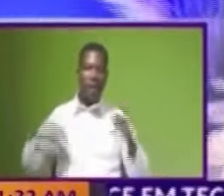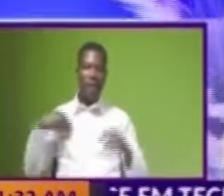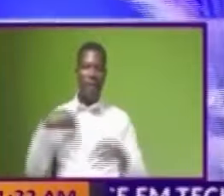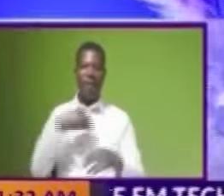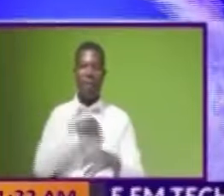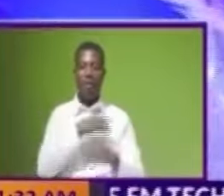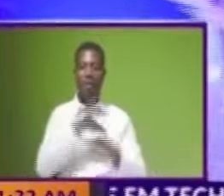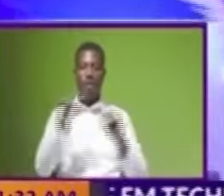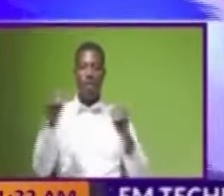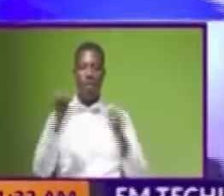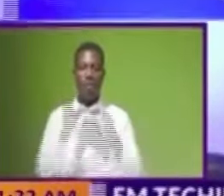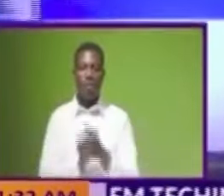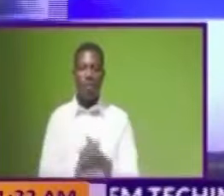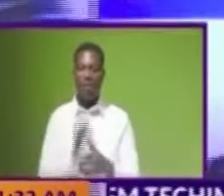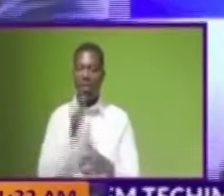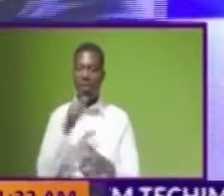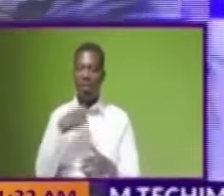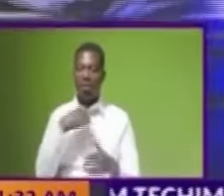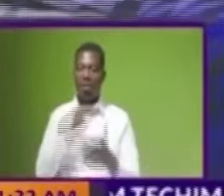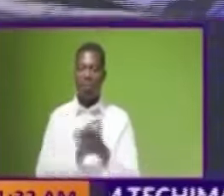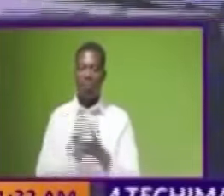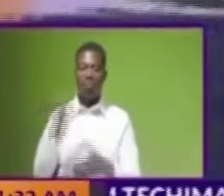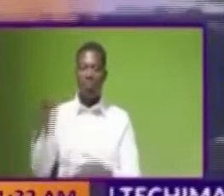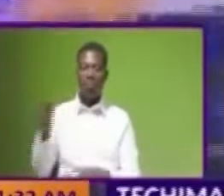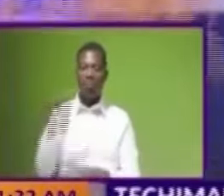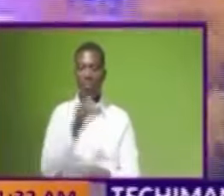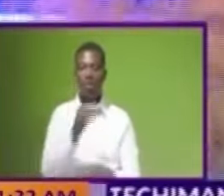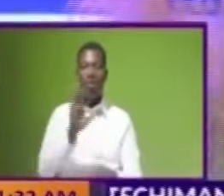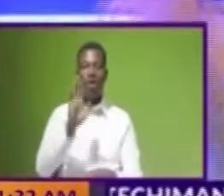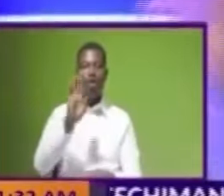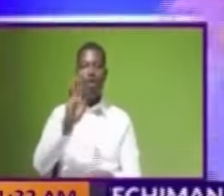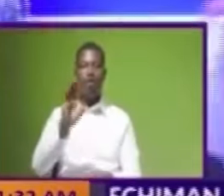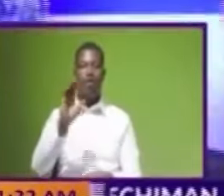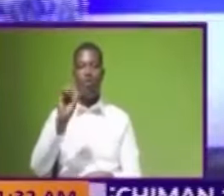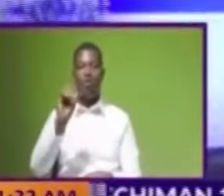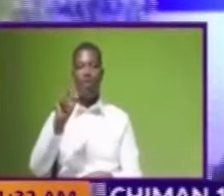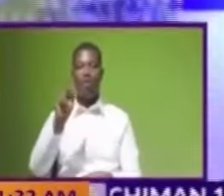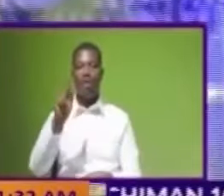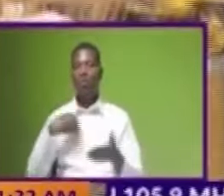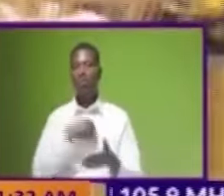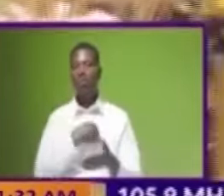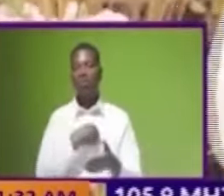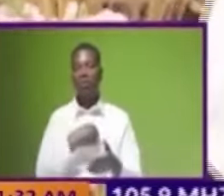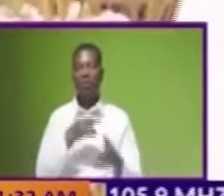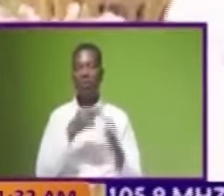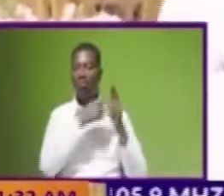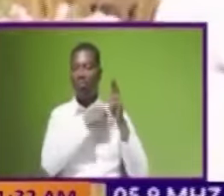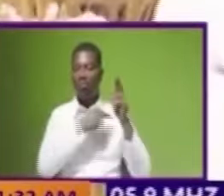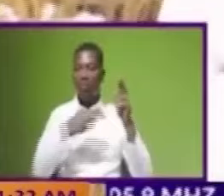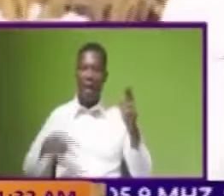my, no money, partner, ho. Now call for ever be to share.